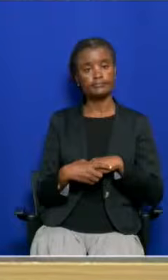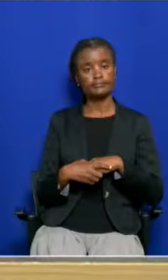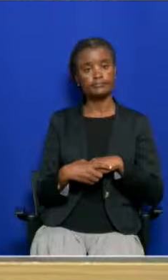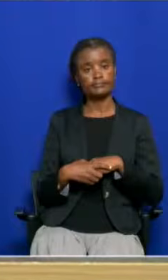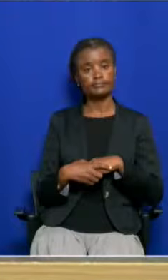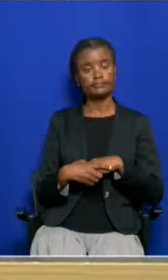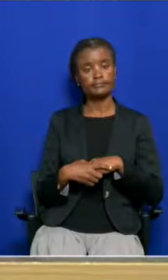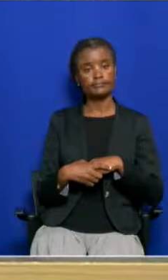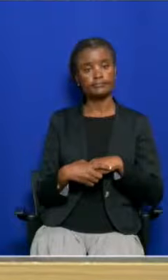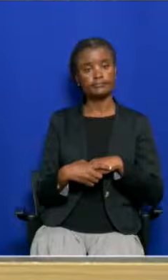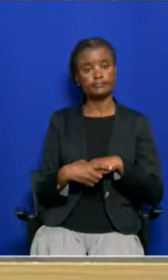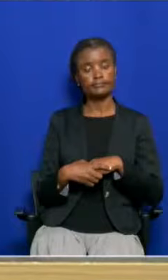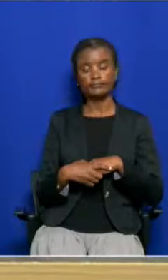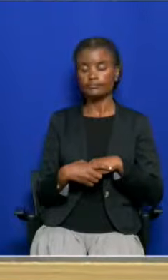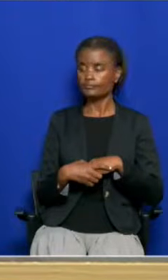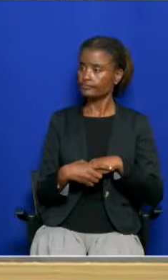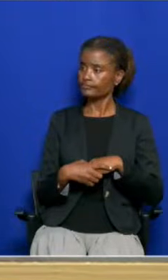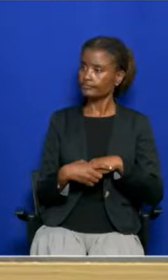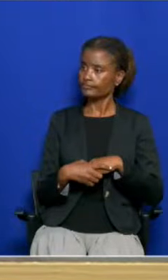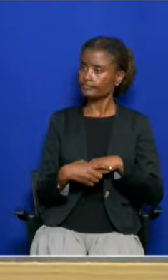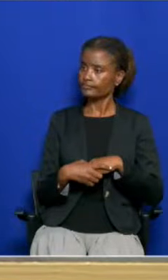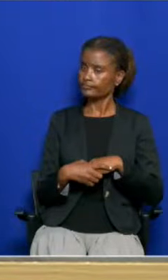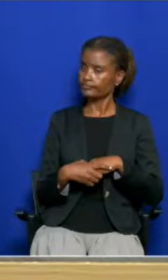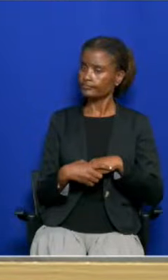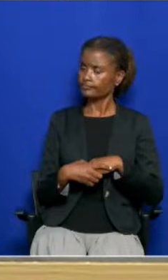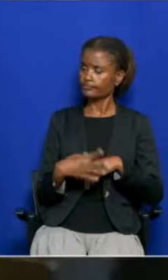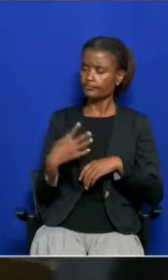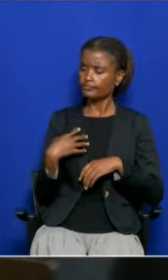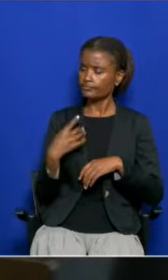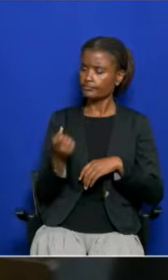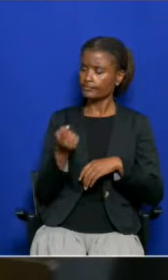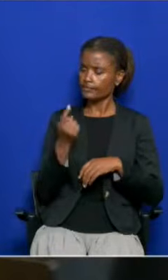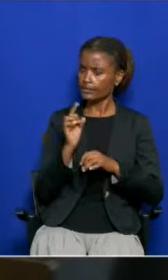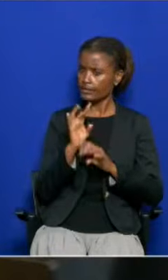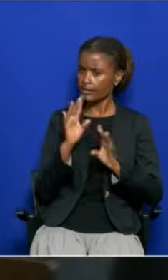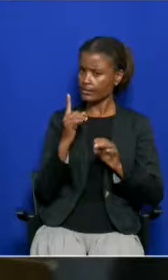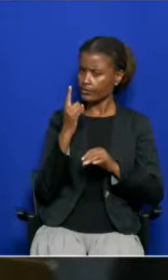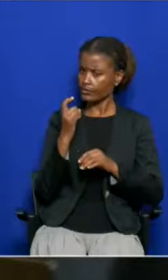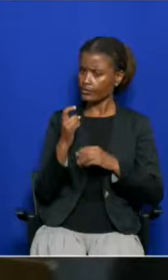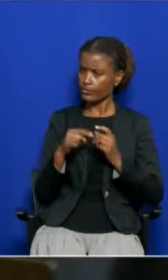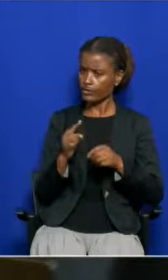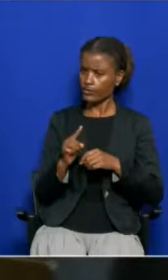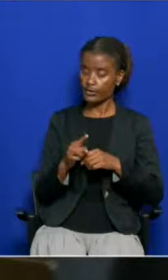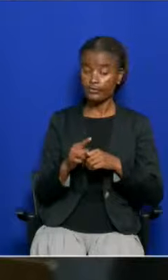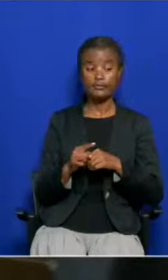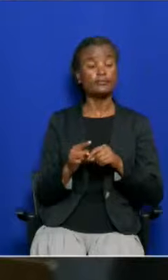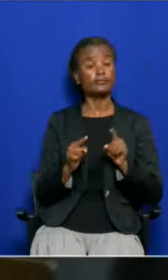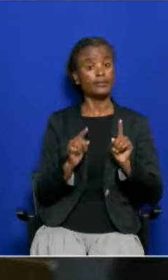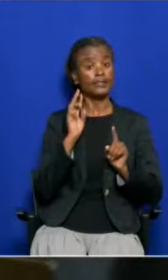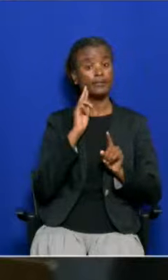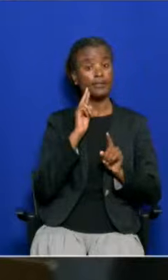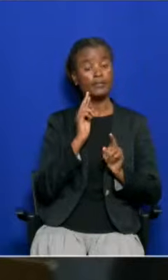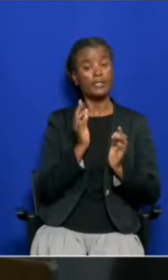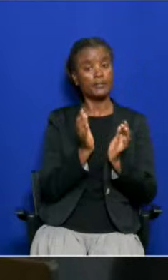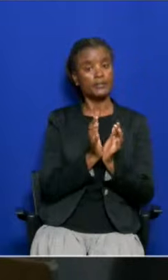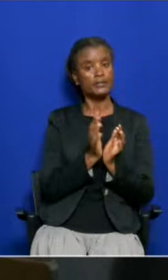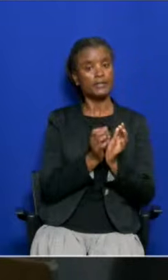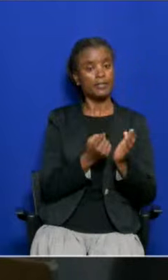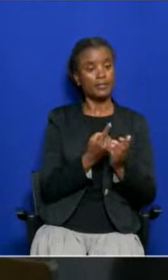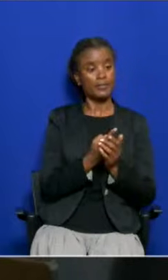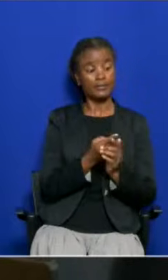I don't know. I don't understand clearly what is your question about. Well, there was this meeting. Mr. Sibanyoni said he wasn't involved.